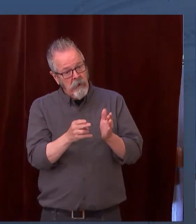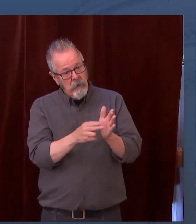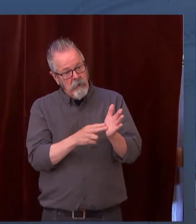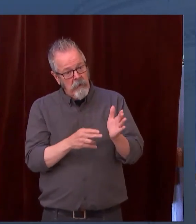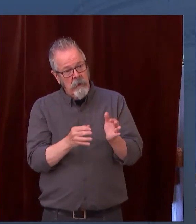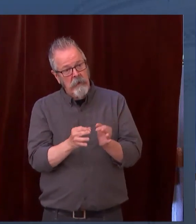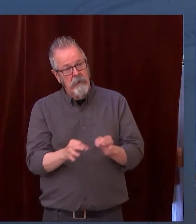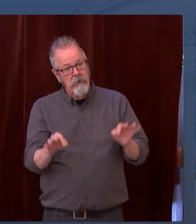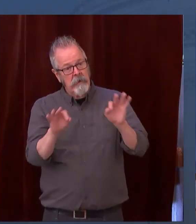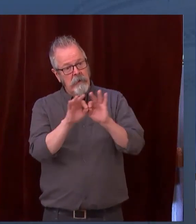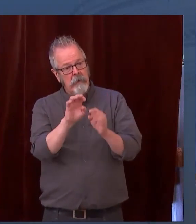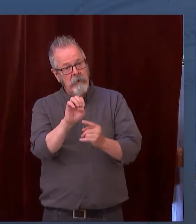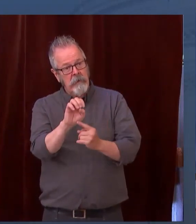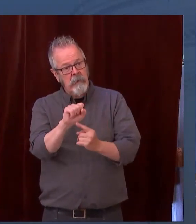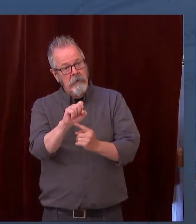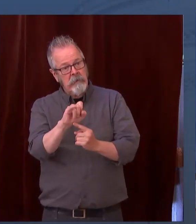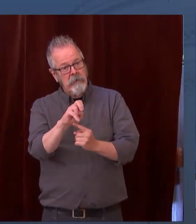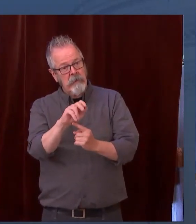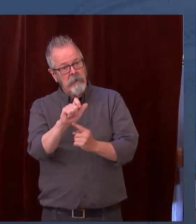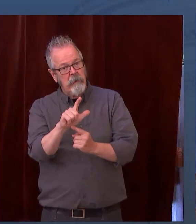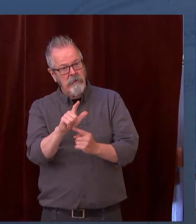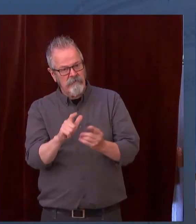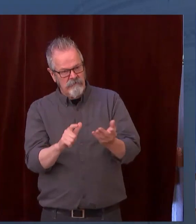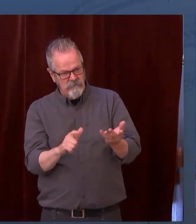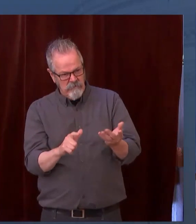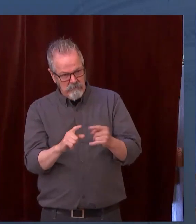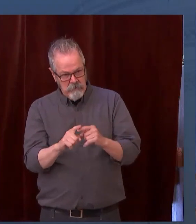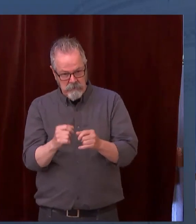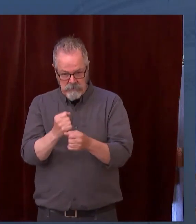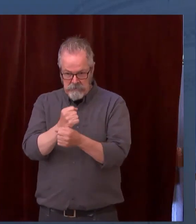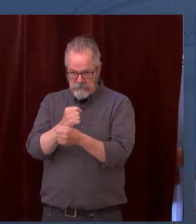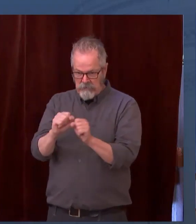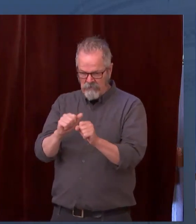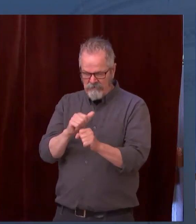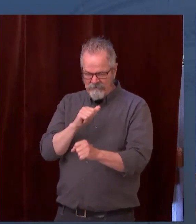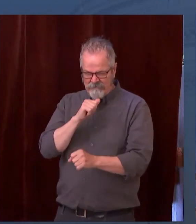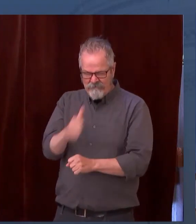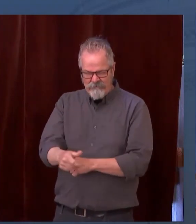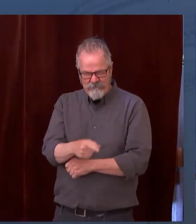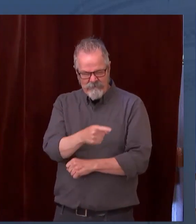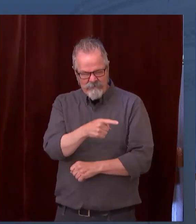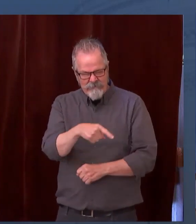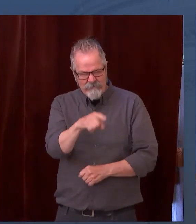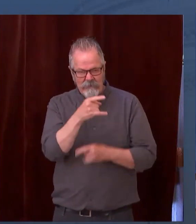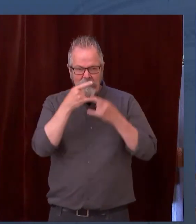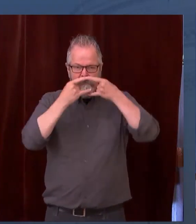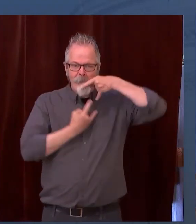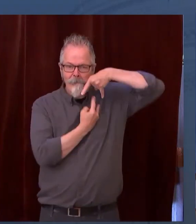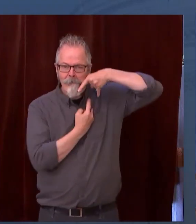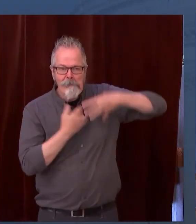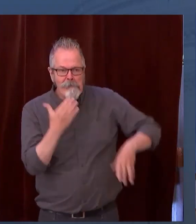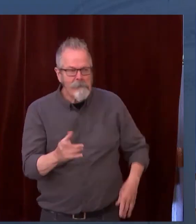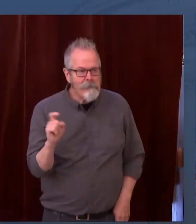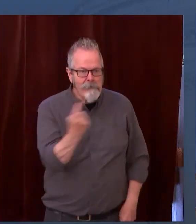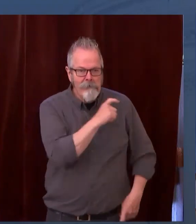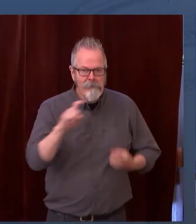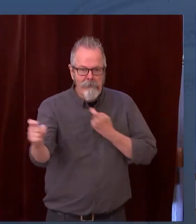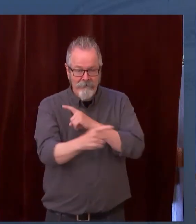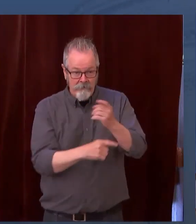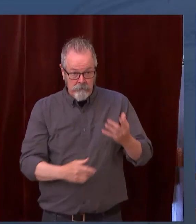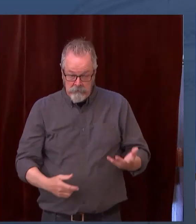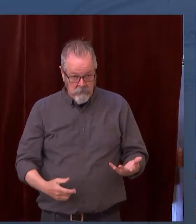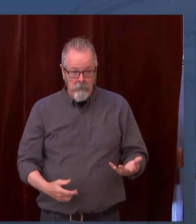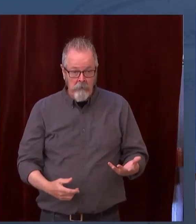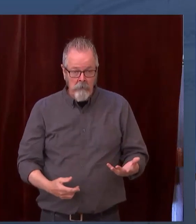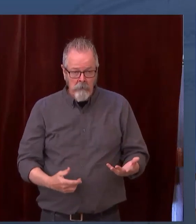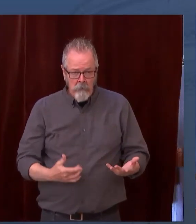weeks? And at least 40% of those are coming from the city of Seattle. And then additionally, as the Upper